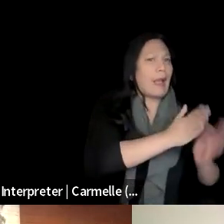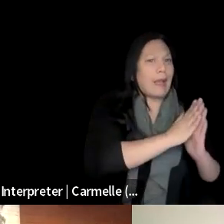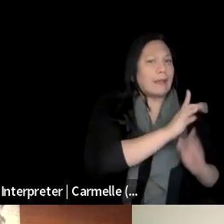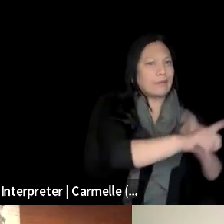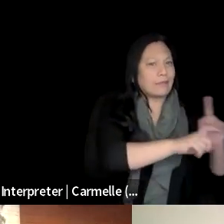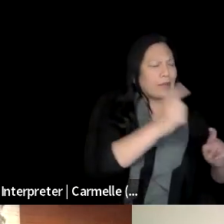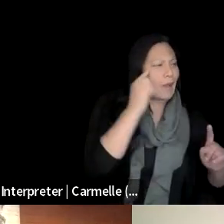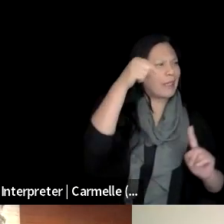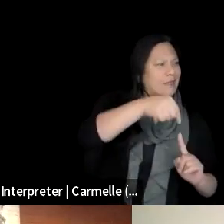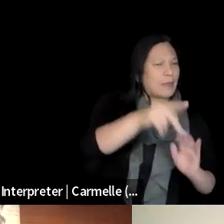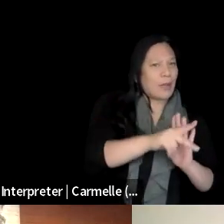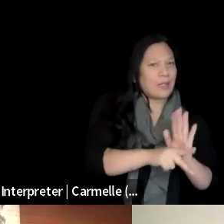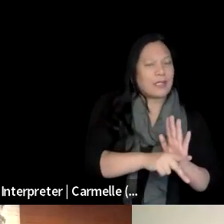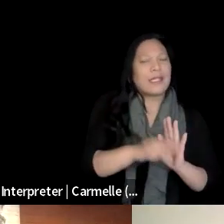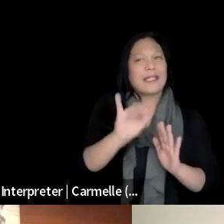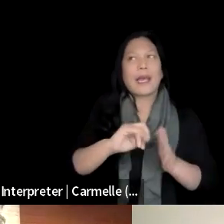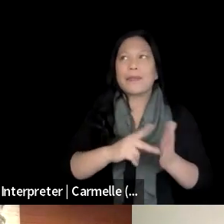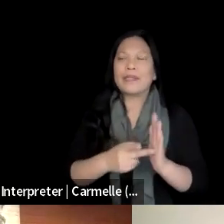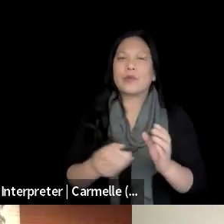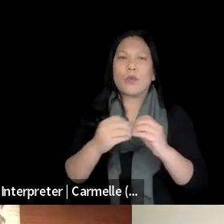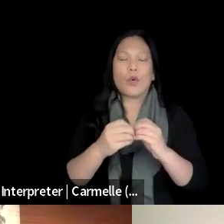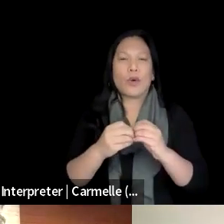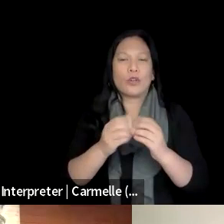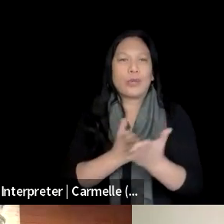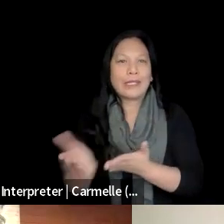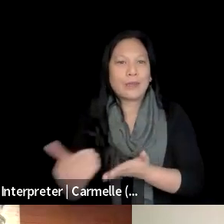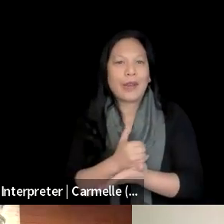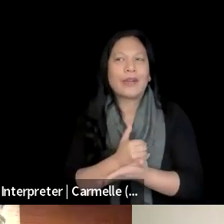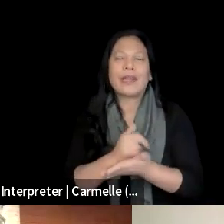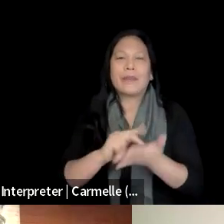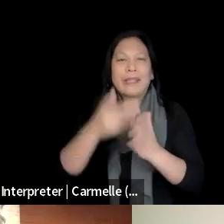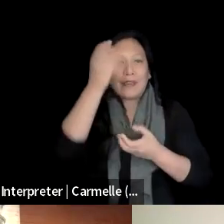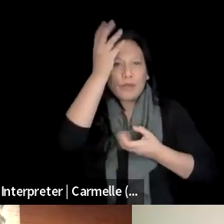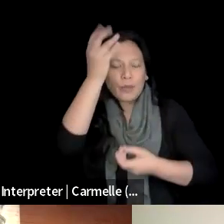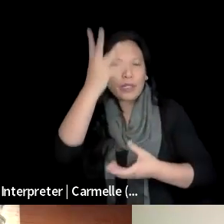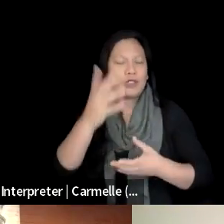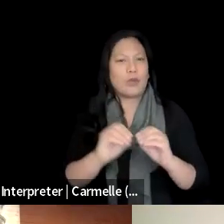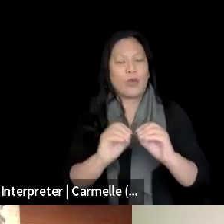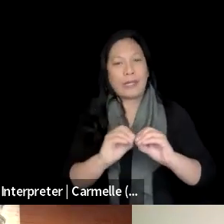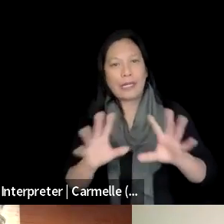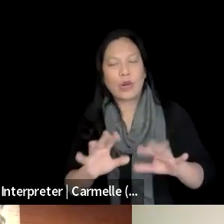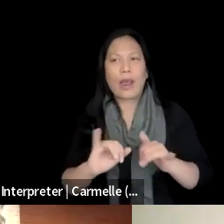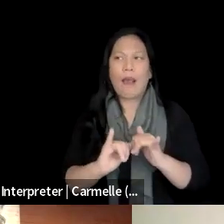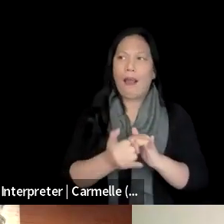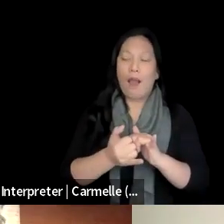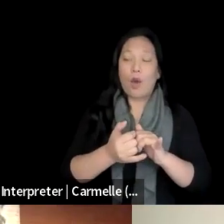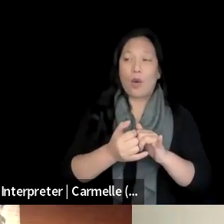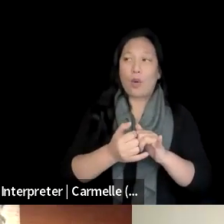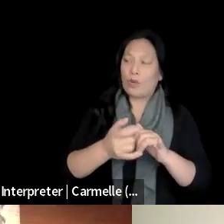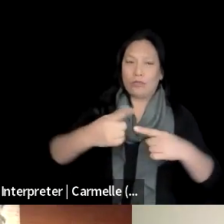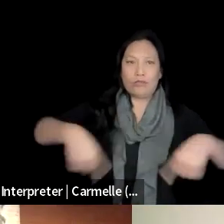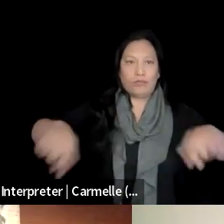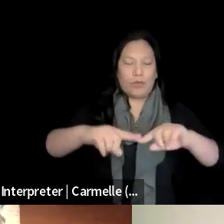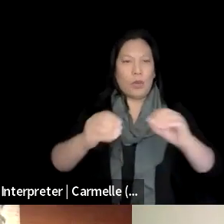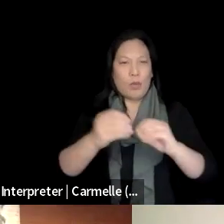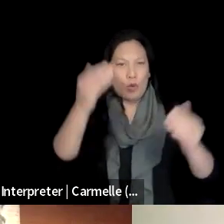for transparency together about how we just share daily the information, like as things change and as we work together, it sort of